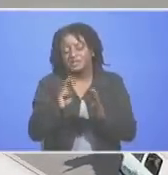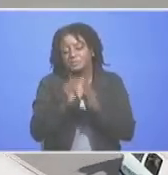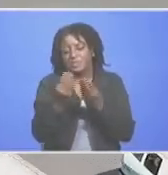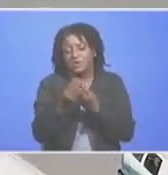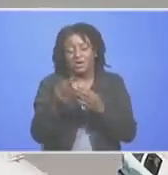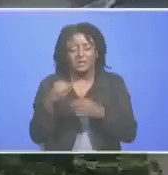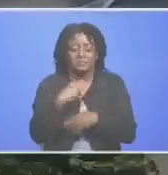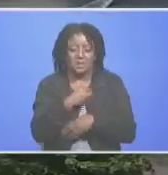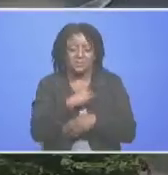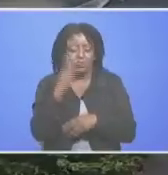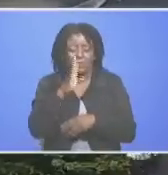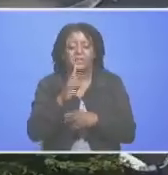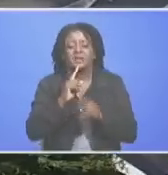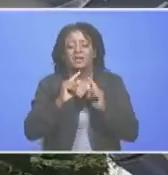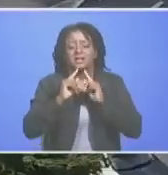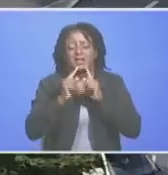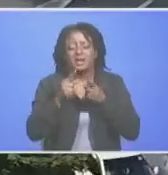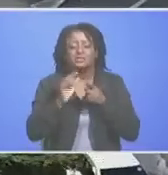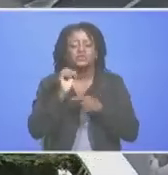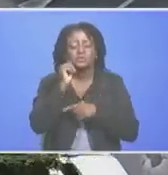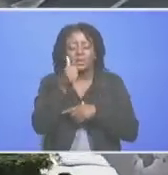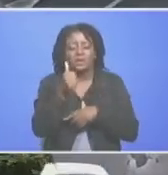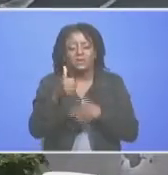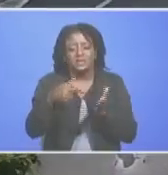statement tomorrow. This comes after the